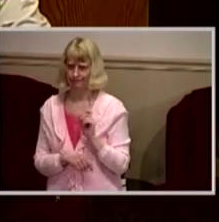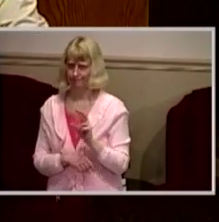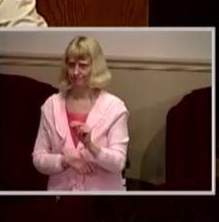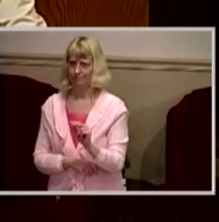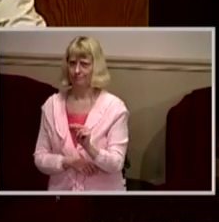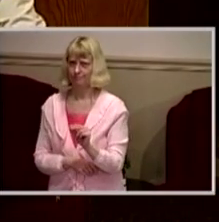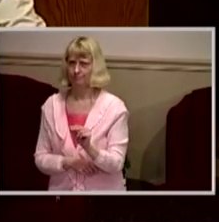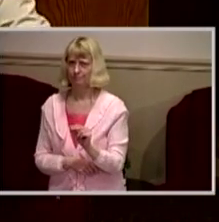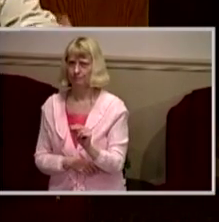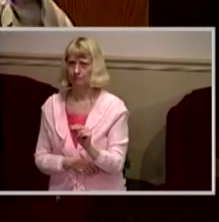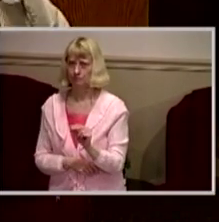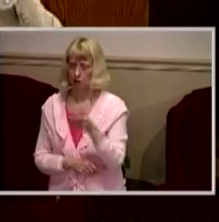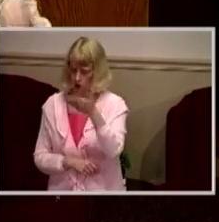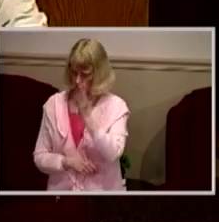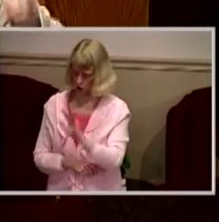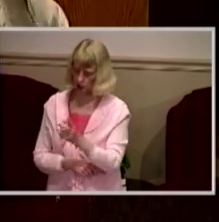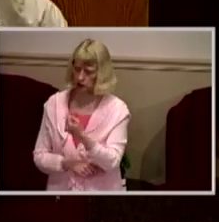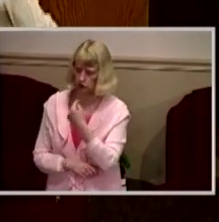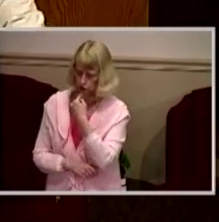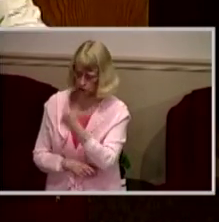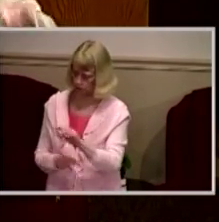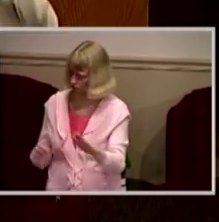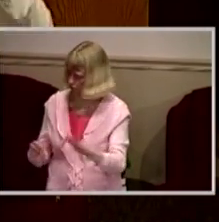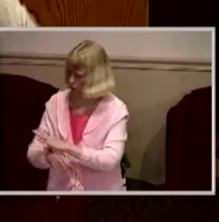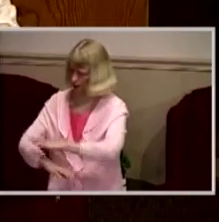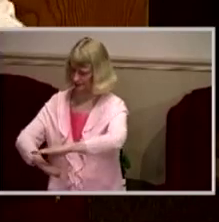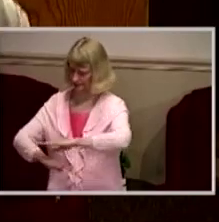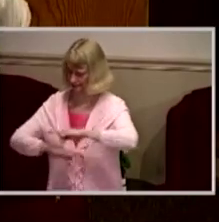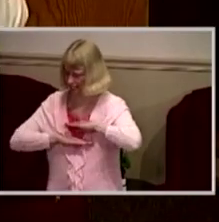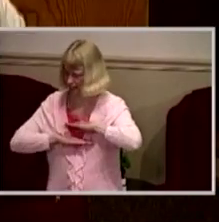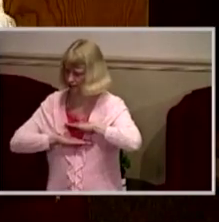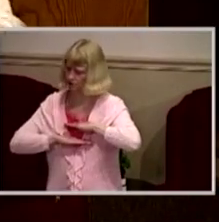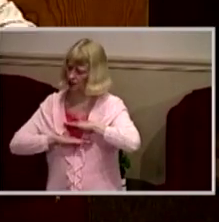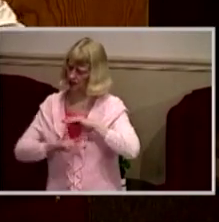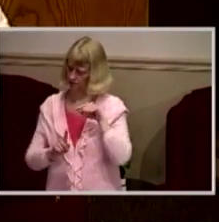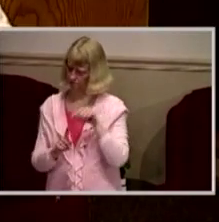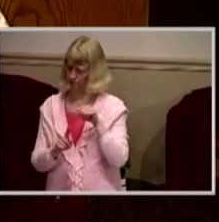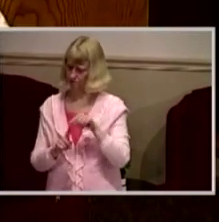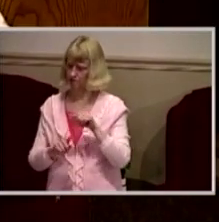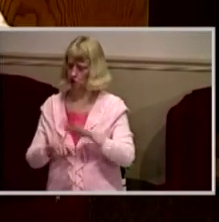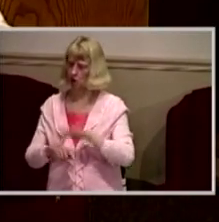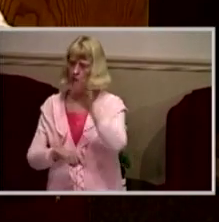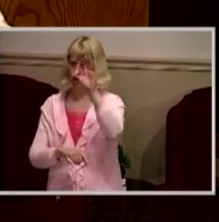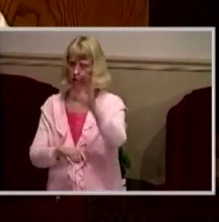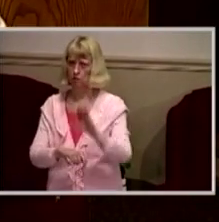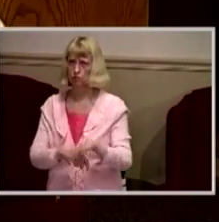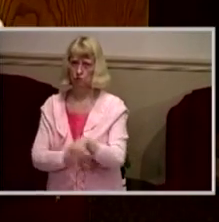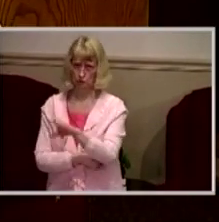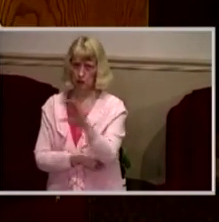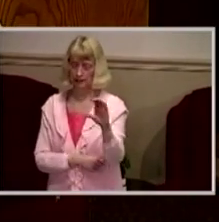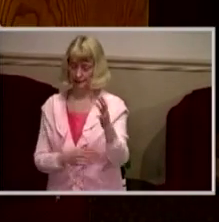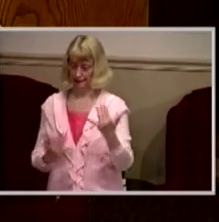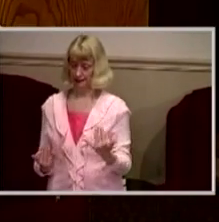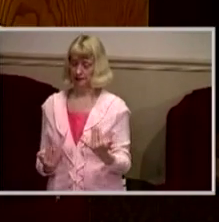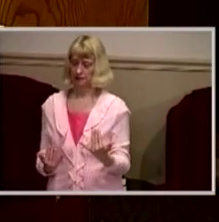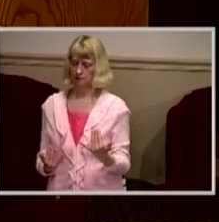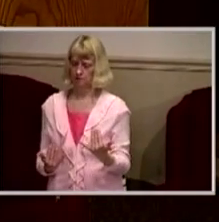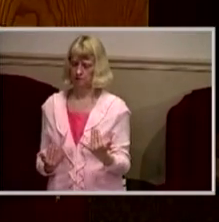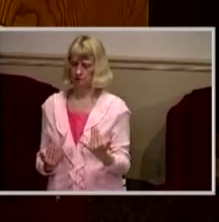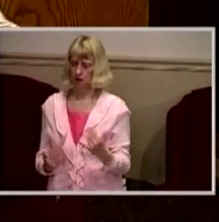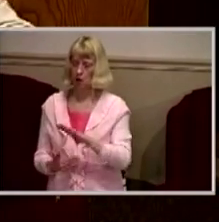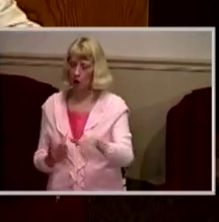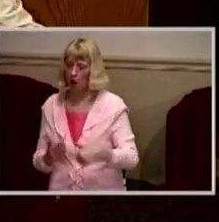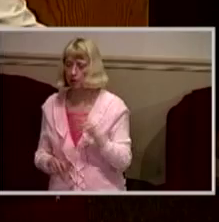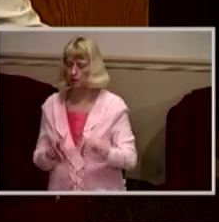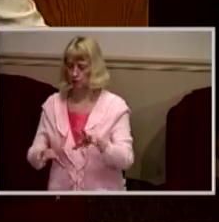No. He said, you have fully satisfied me on the cross. And now, all who